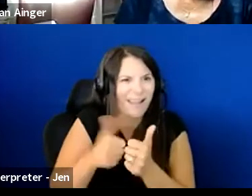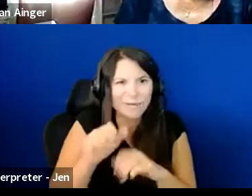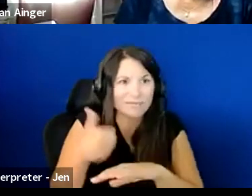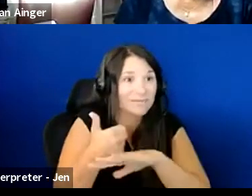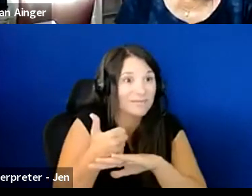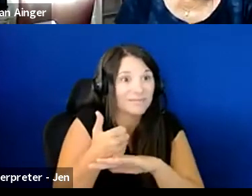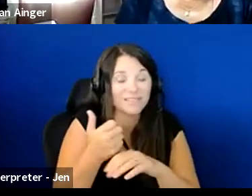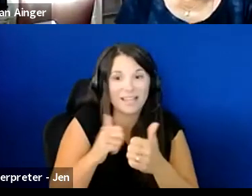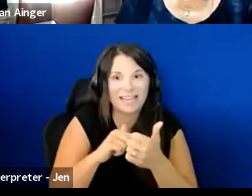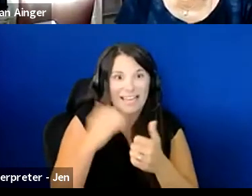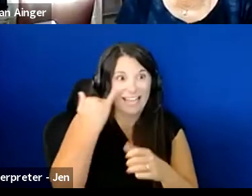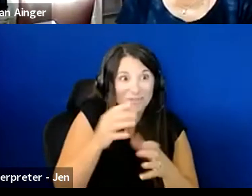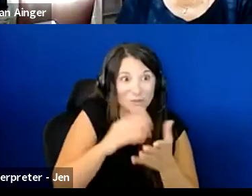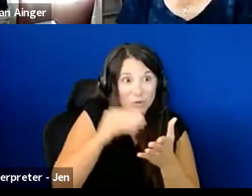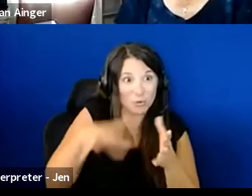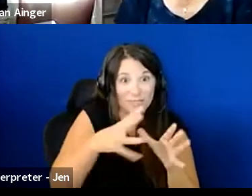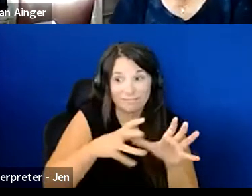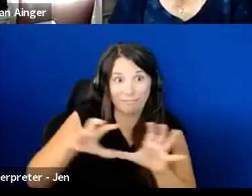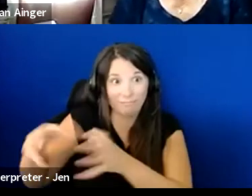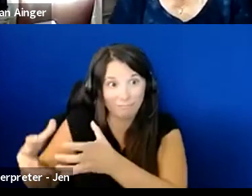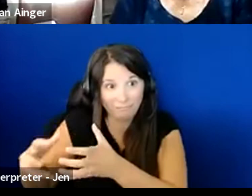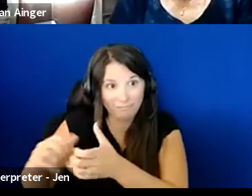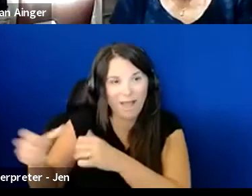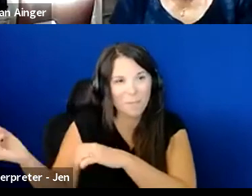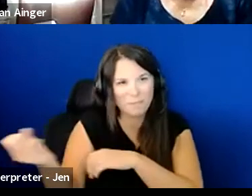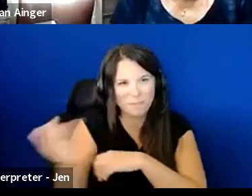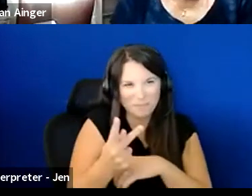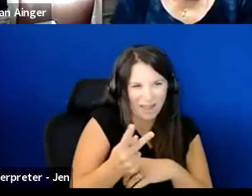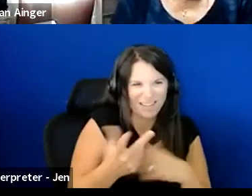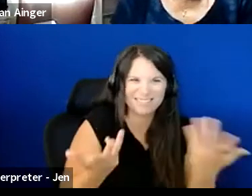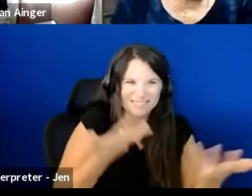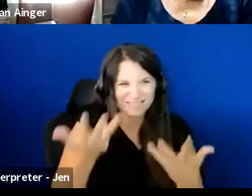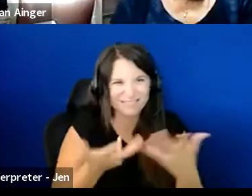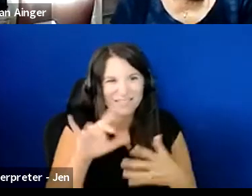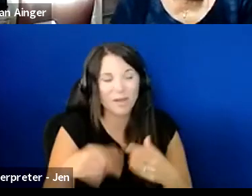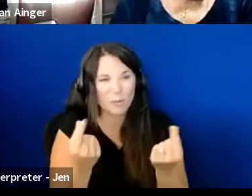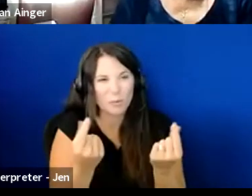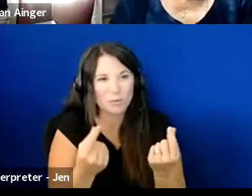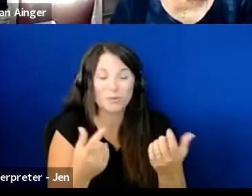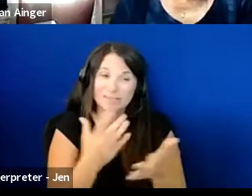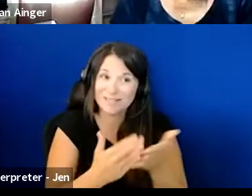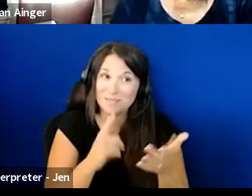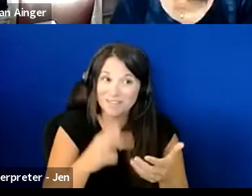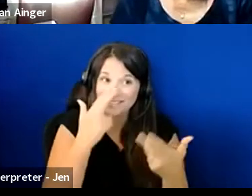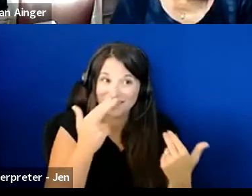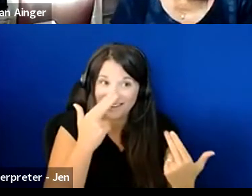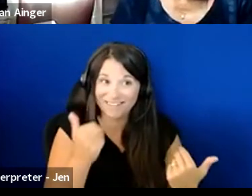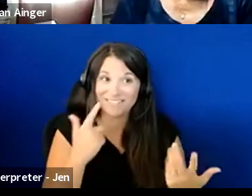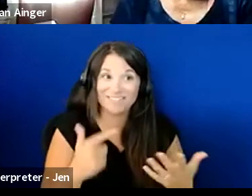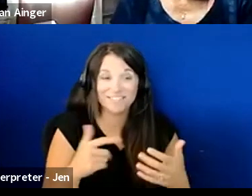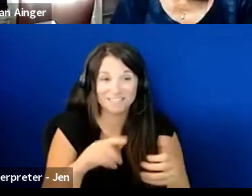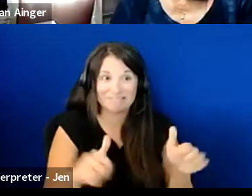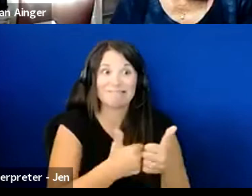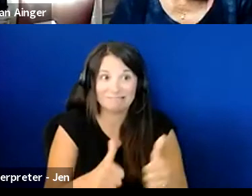out once you put them in there. So those were some of the more humorous challenges that we